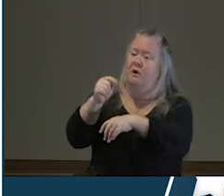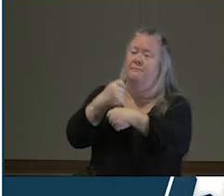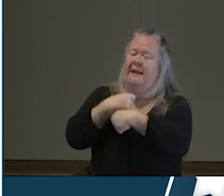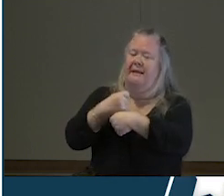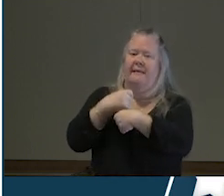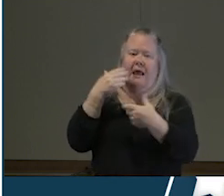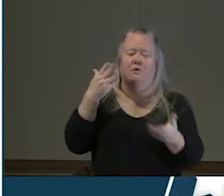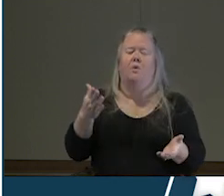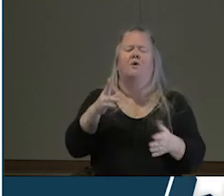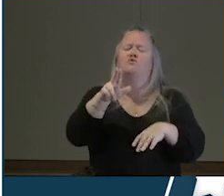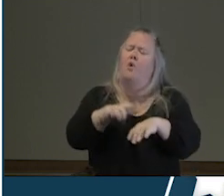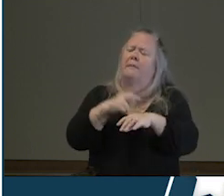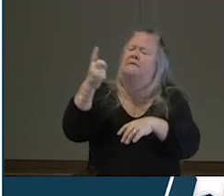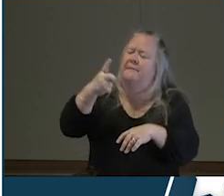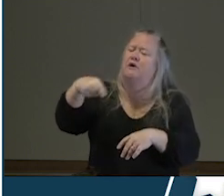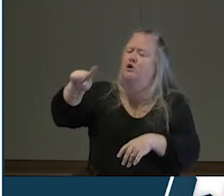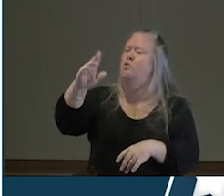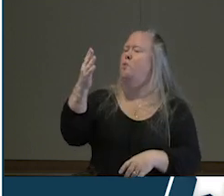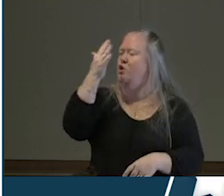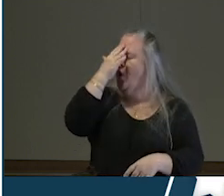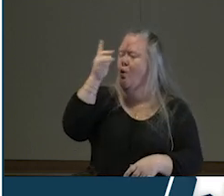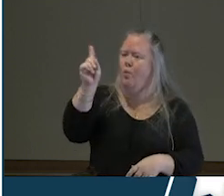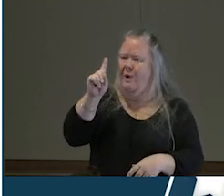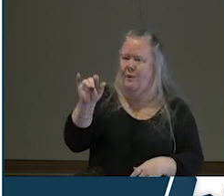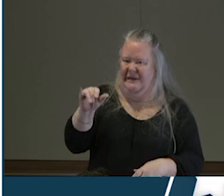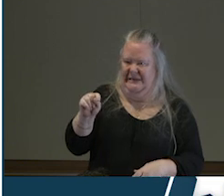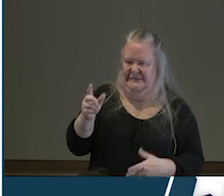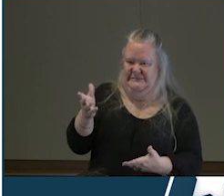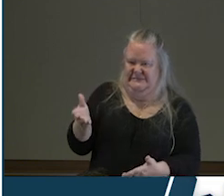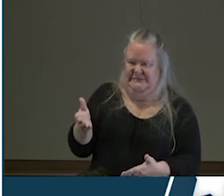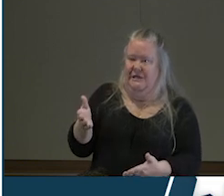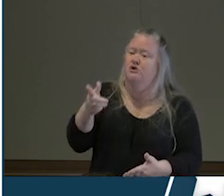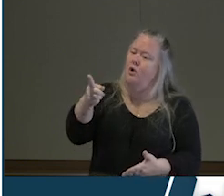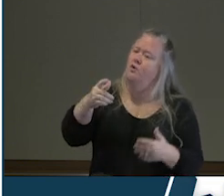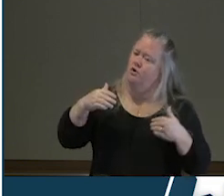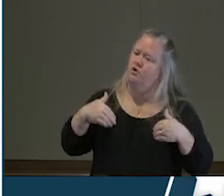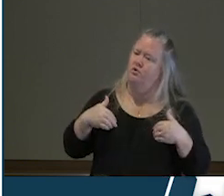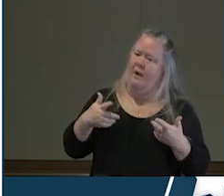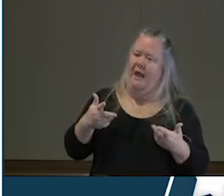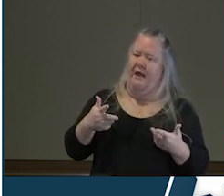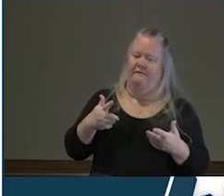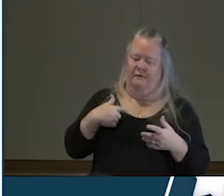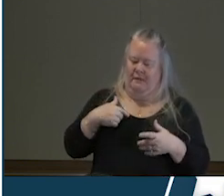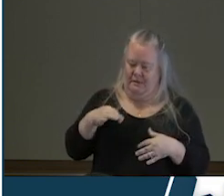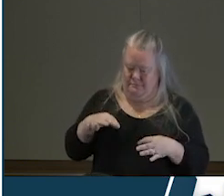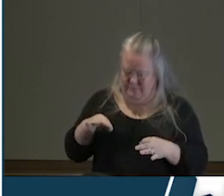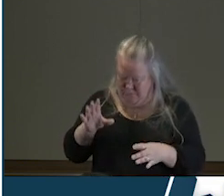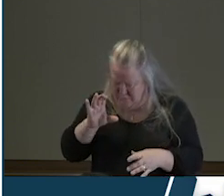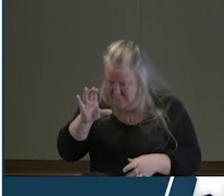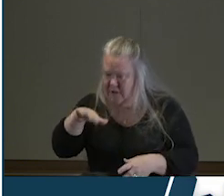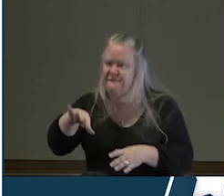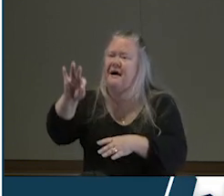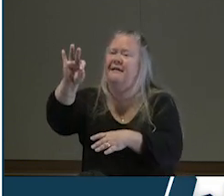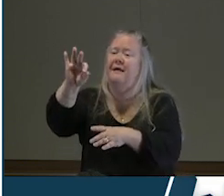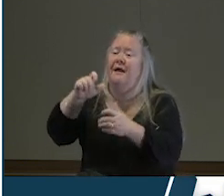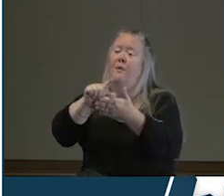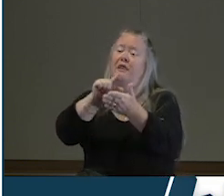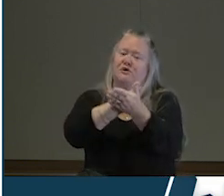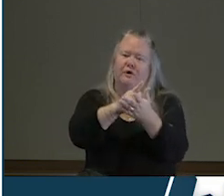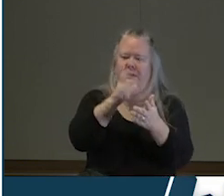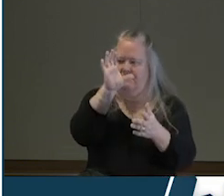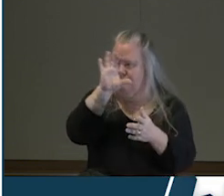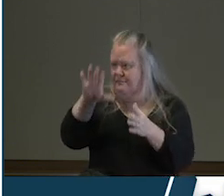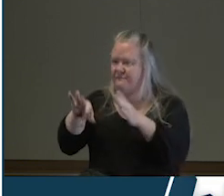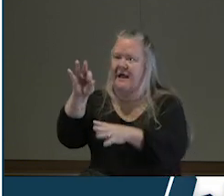Like normally there's something where at least you know where something is so that you have a trail of breadcrumbs that we can use with an attorney to track it